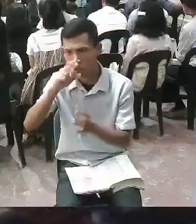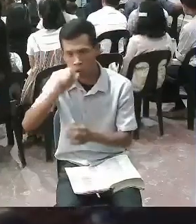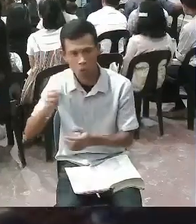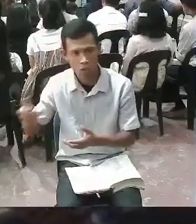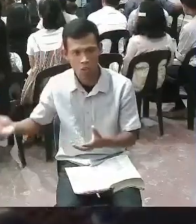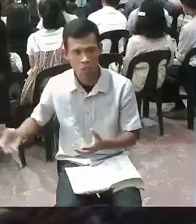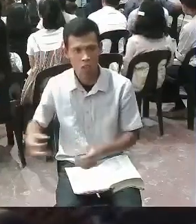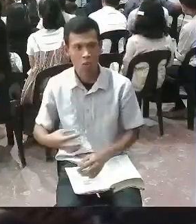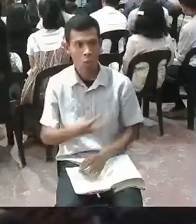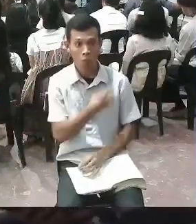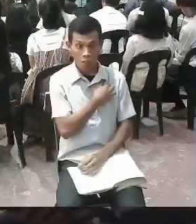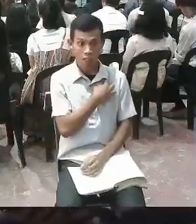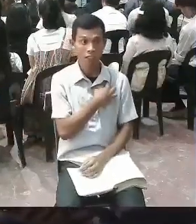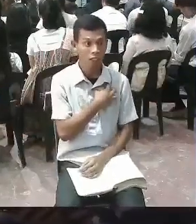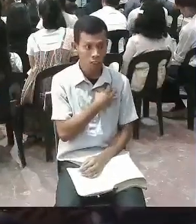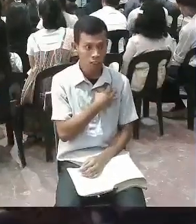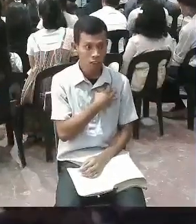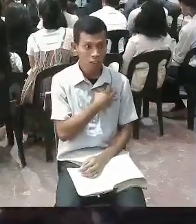Police.